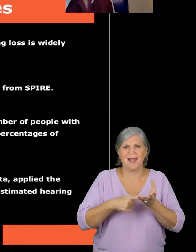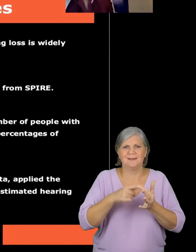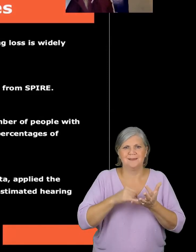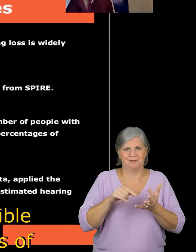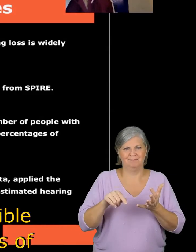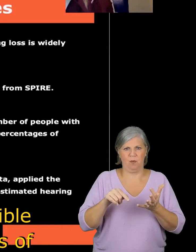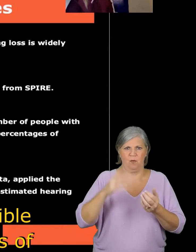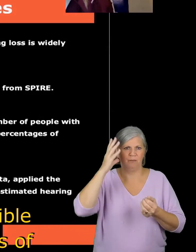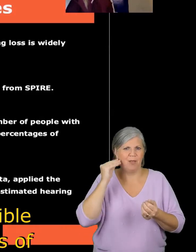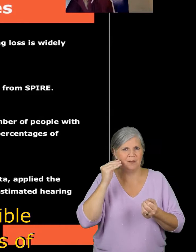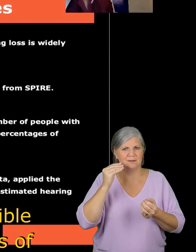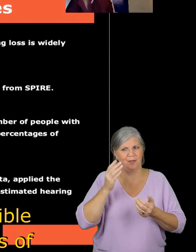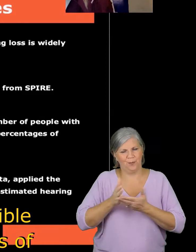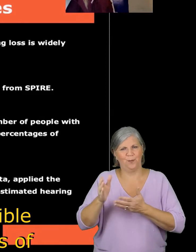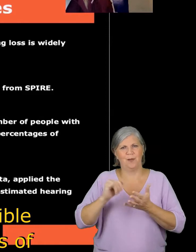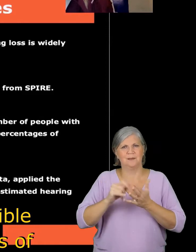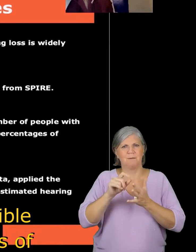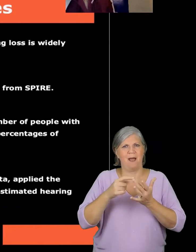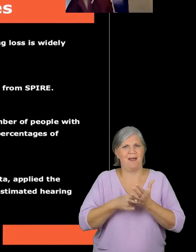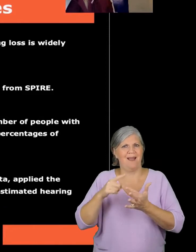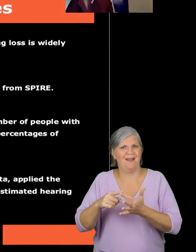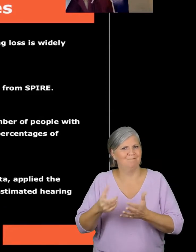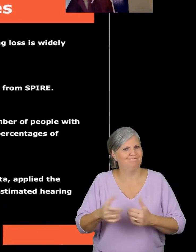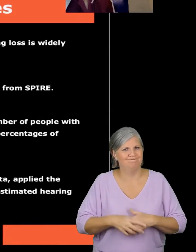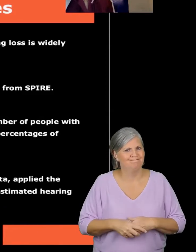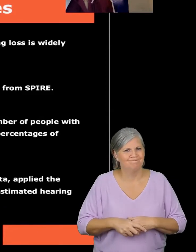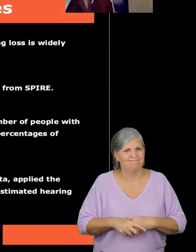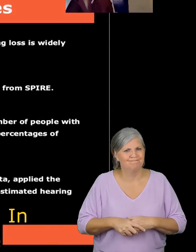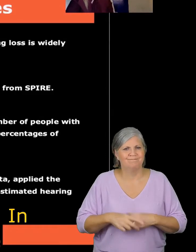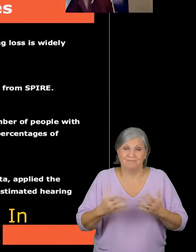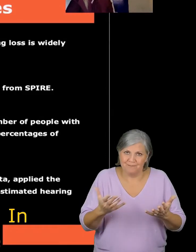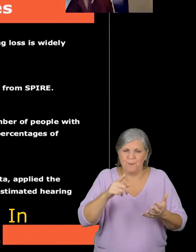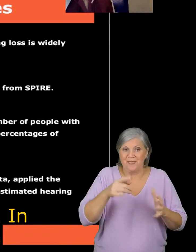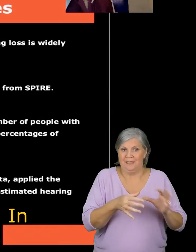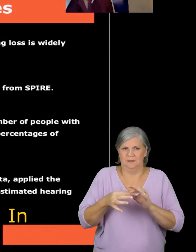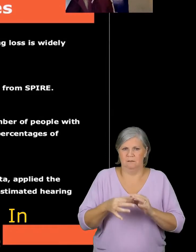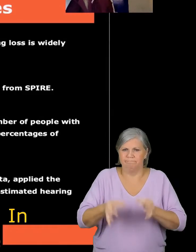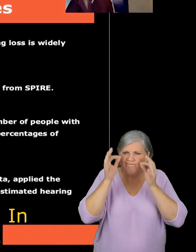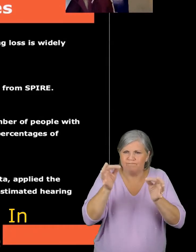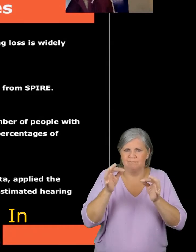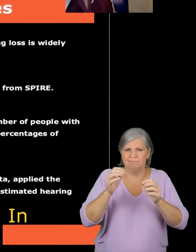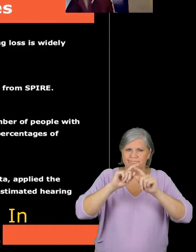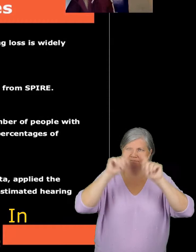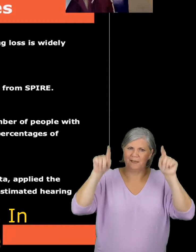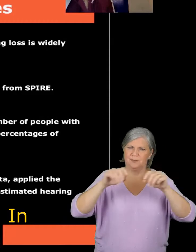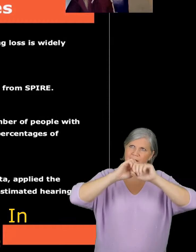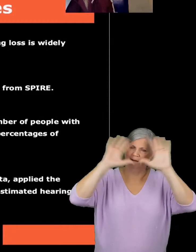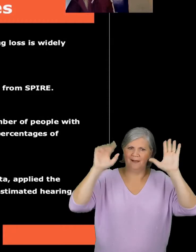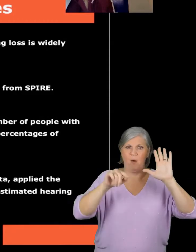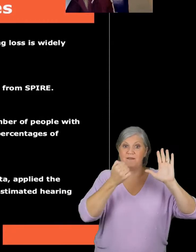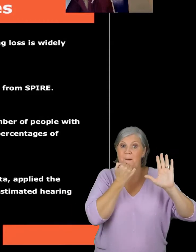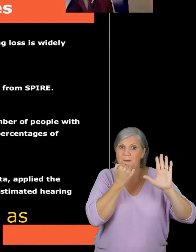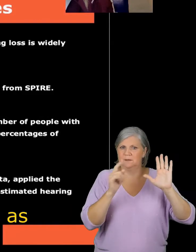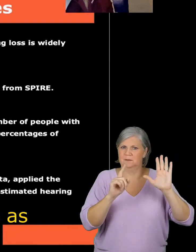known. As stated, it was not possible to obtain prevalence rates from SPIRE. In order to give as